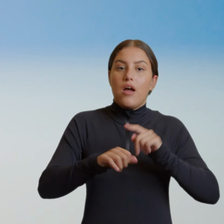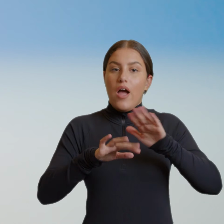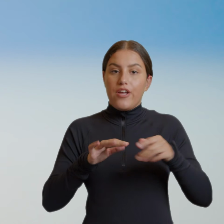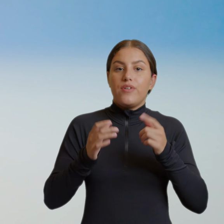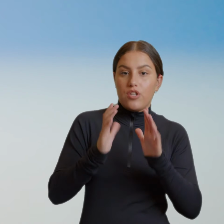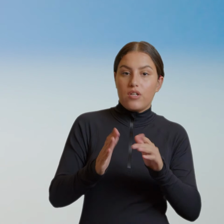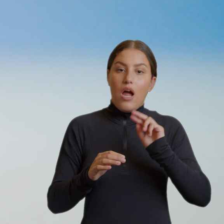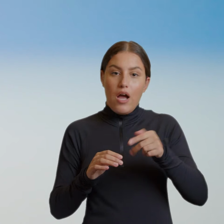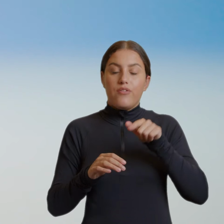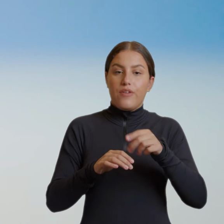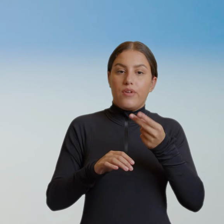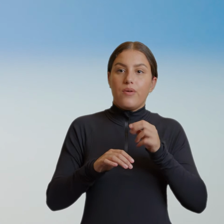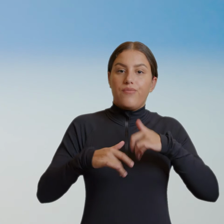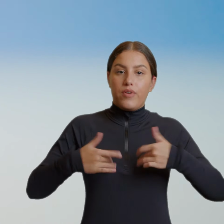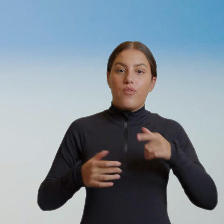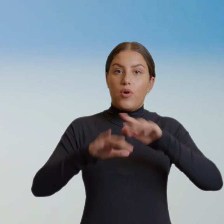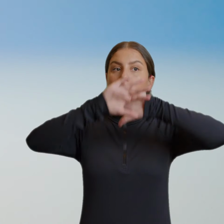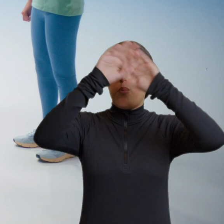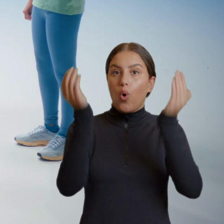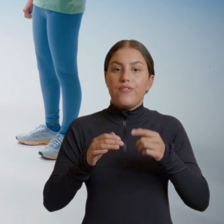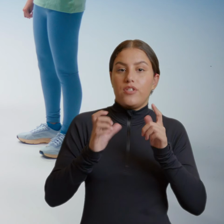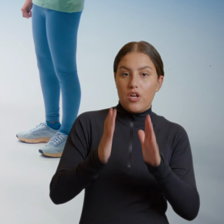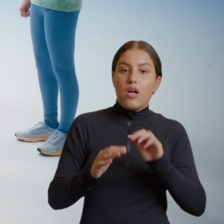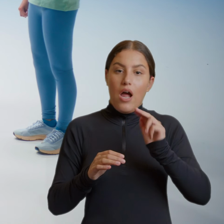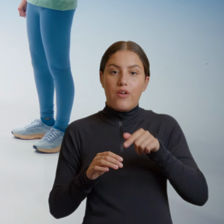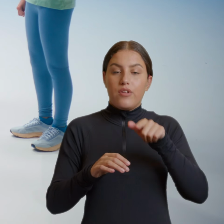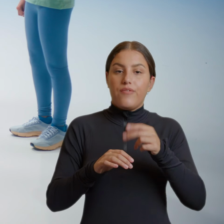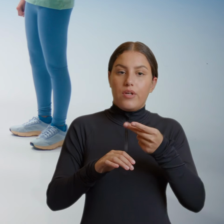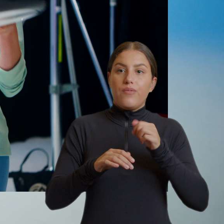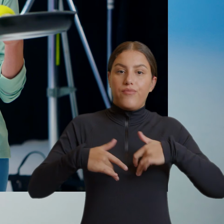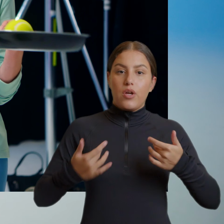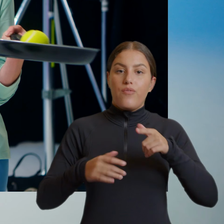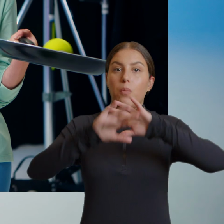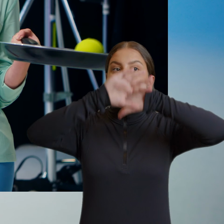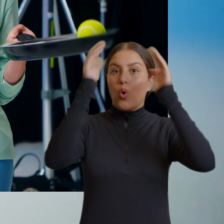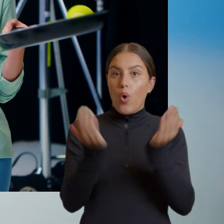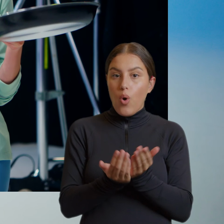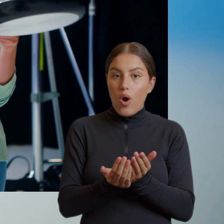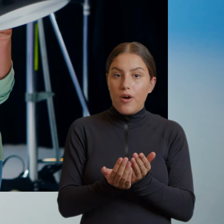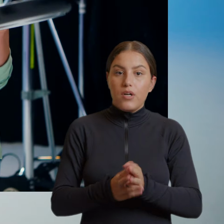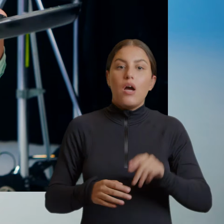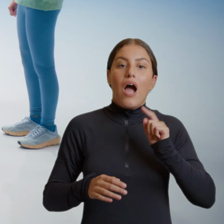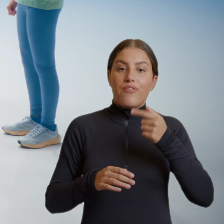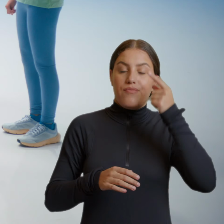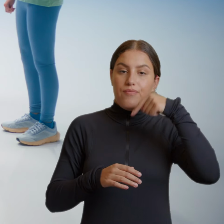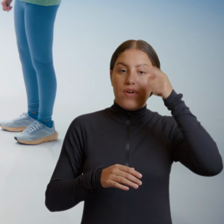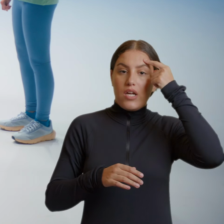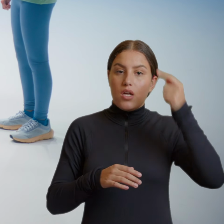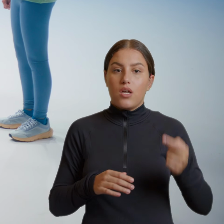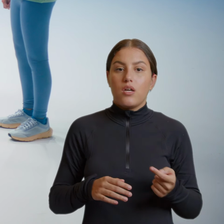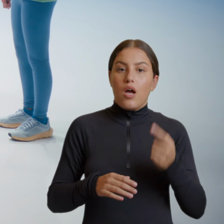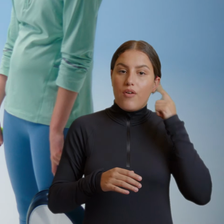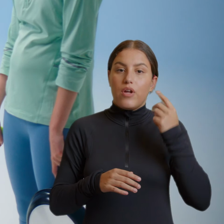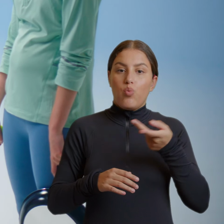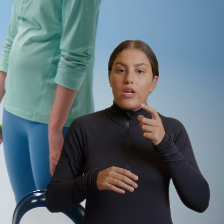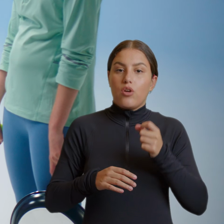hit the ball. Niko bats the ball away. Try times in every direction. And then we get a feeling for the ball. All three